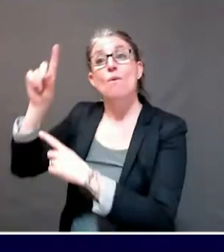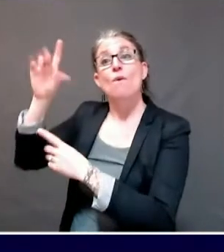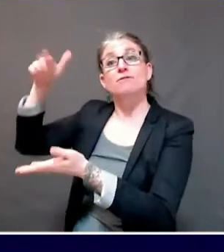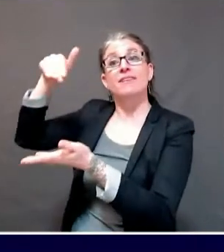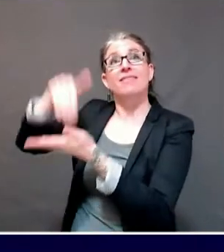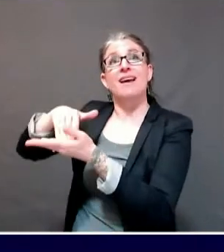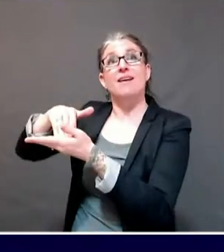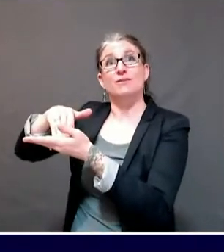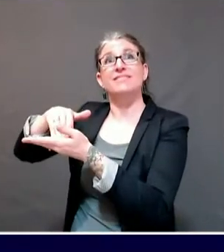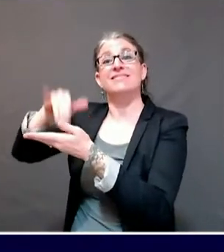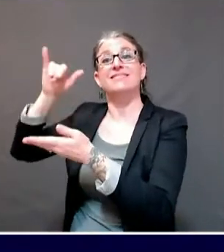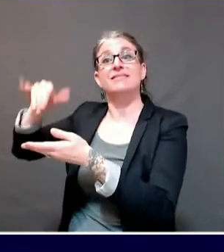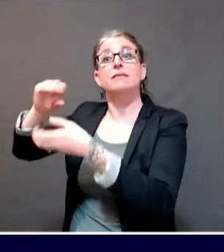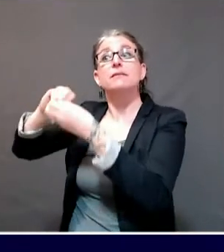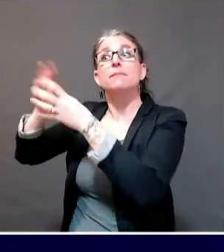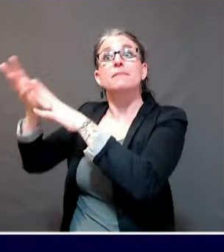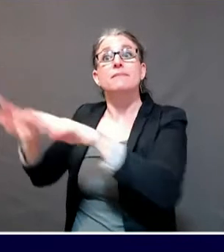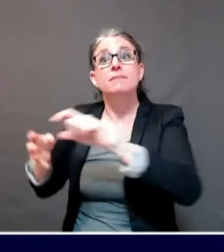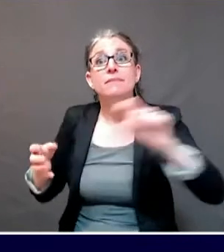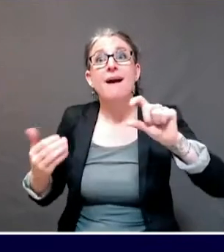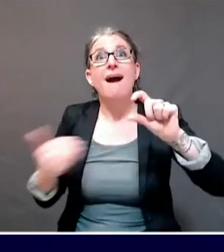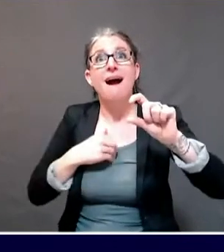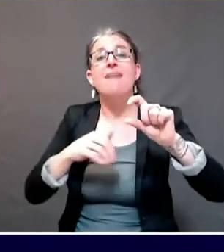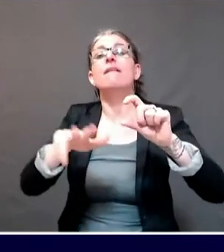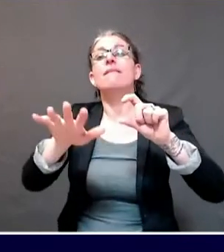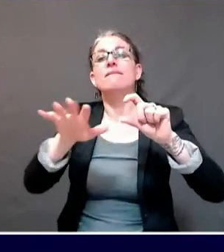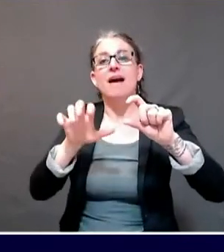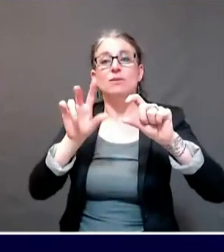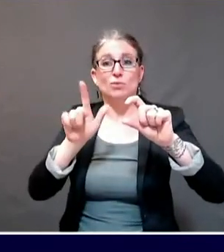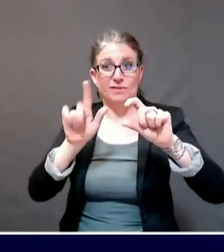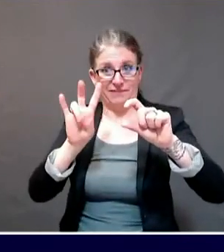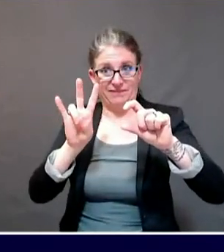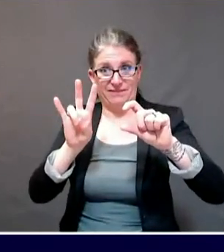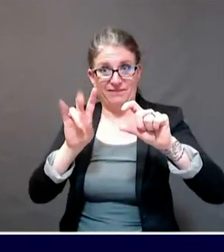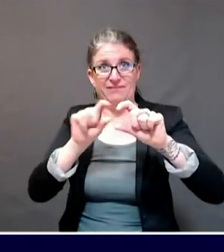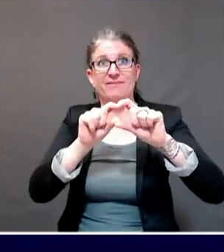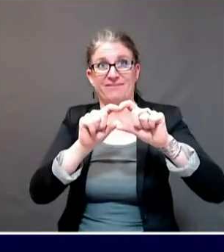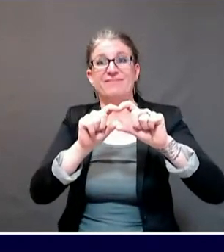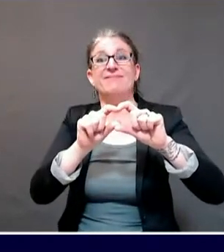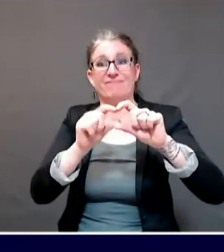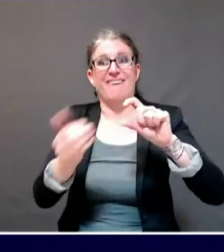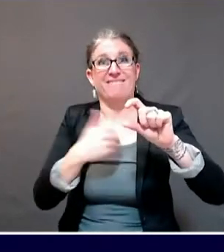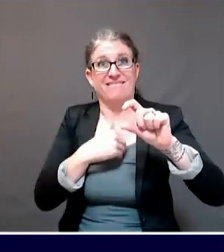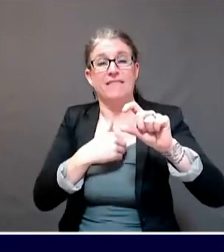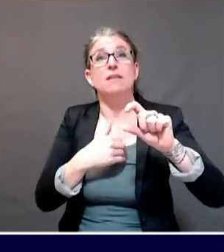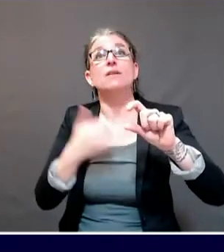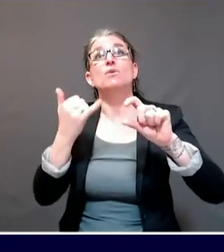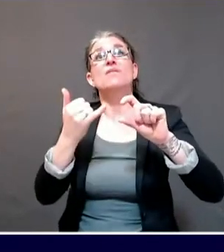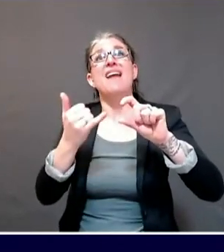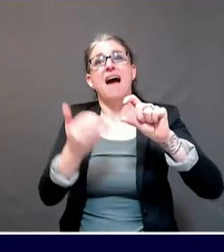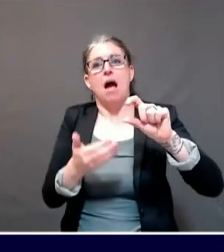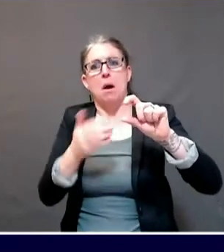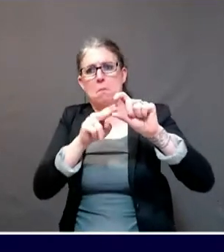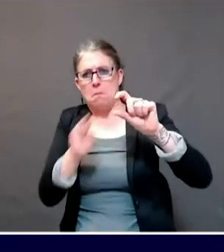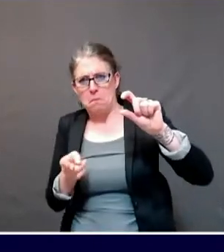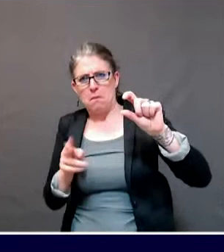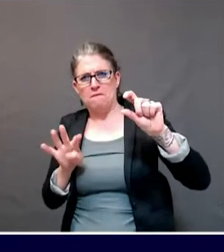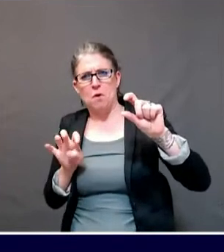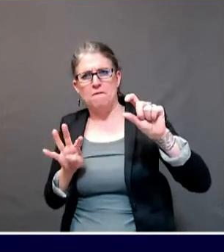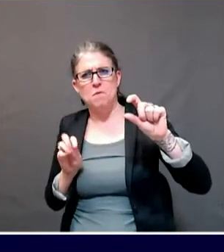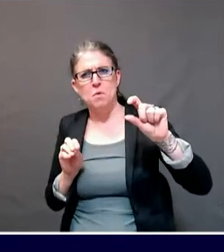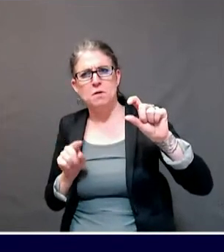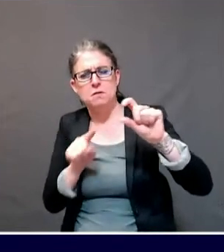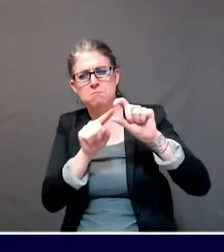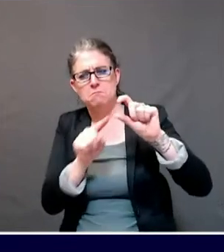Today, it's at 440. At the same time, we've had a slight